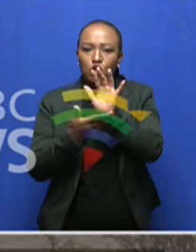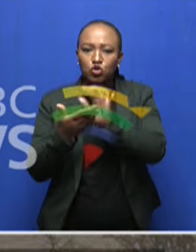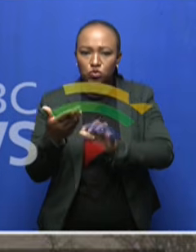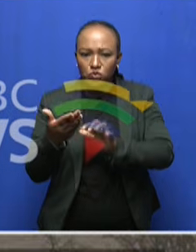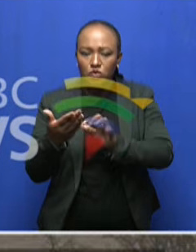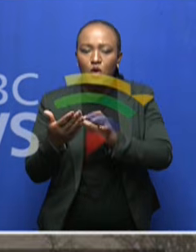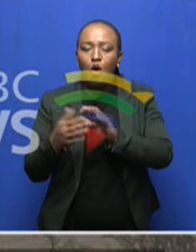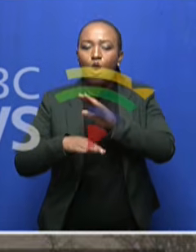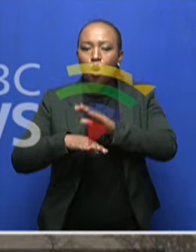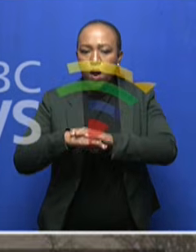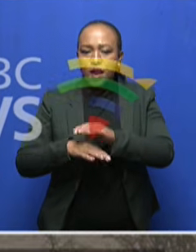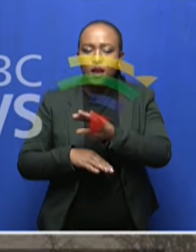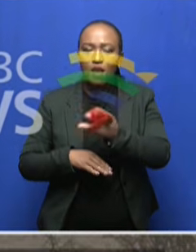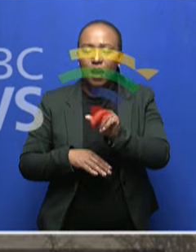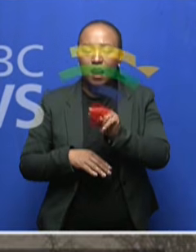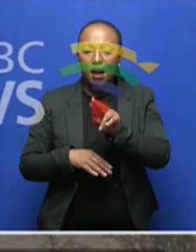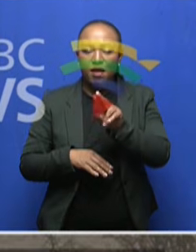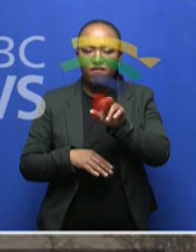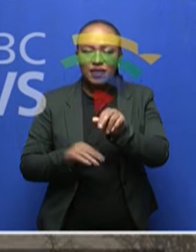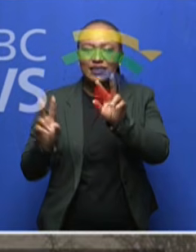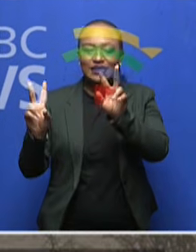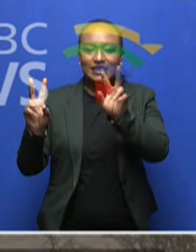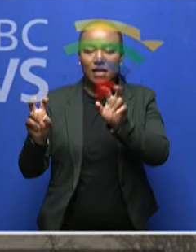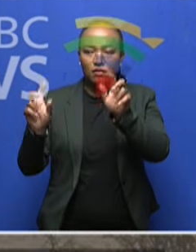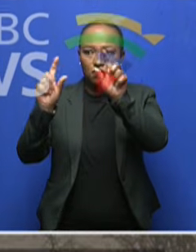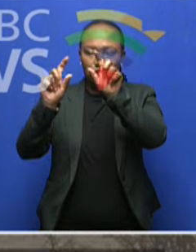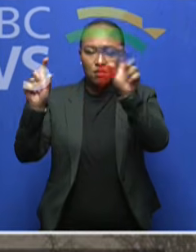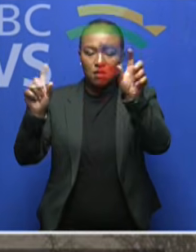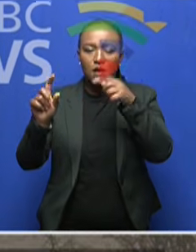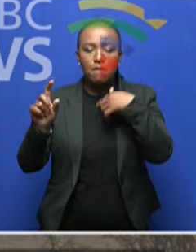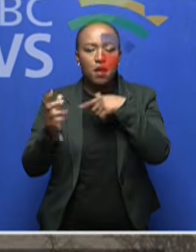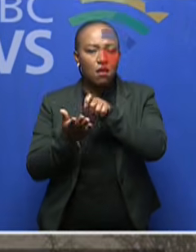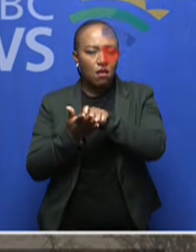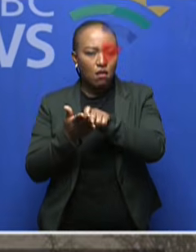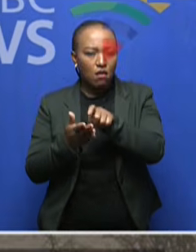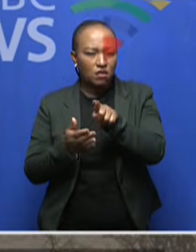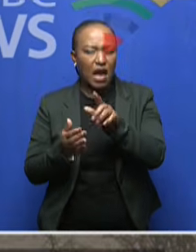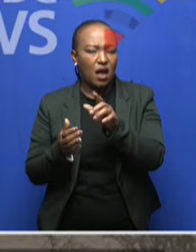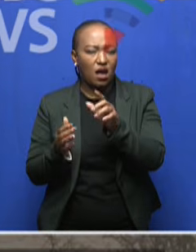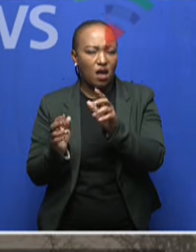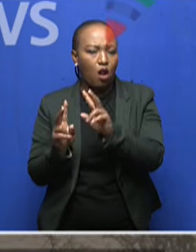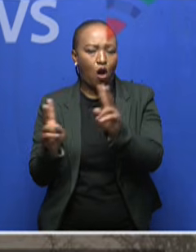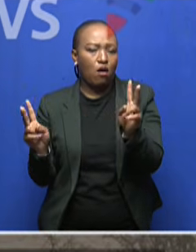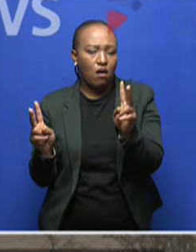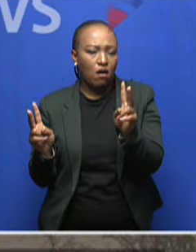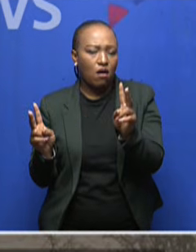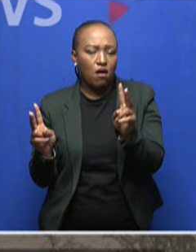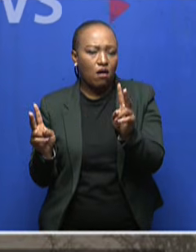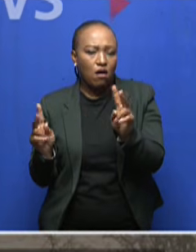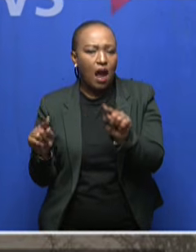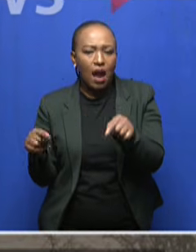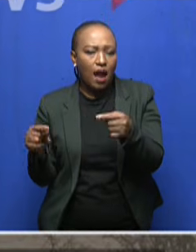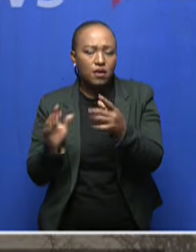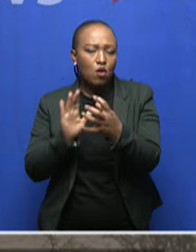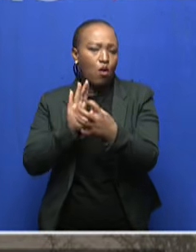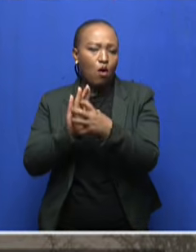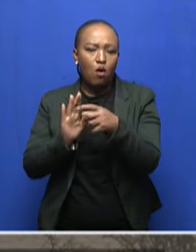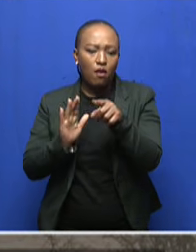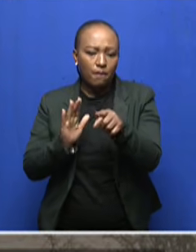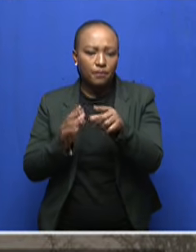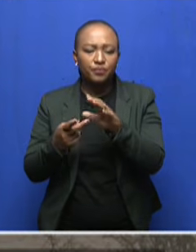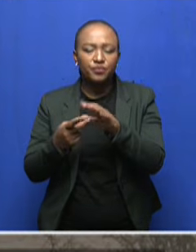a Canvas. I think that was where it started. And then as I started putting together logos, I was like, okay, that's too long. I can't put that actually on a logo. And